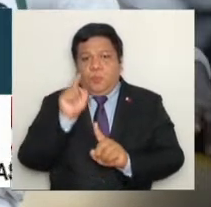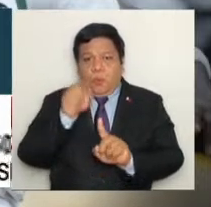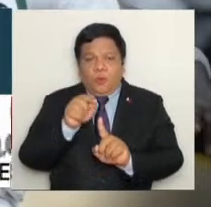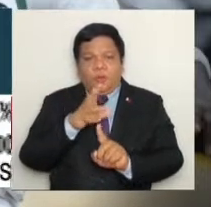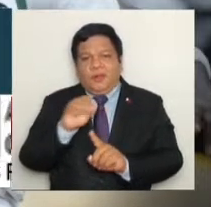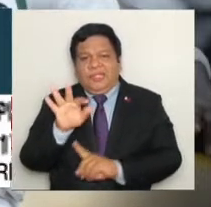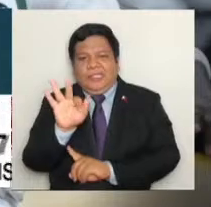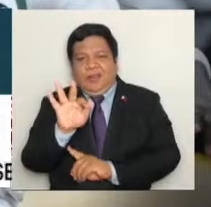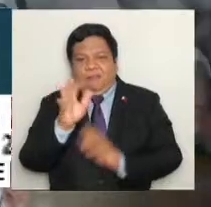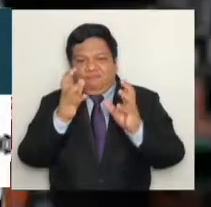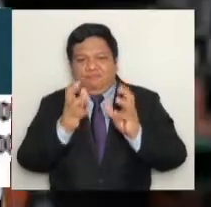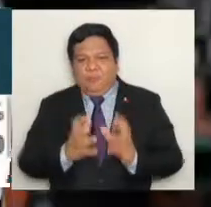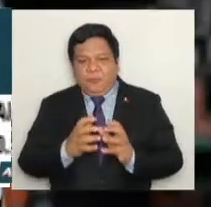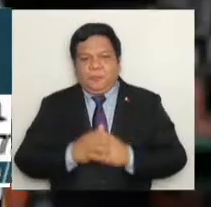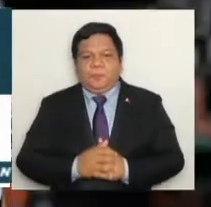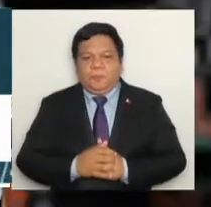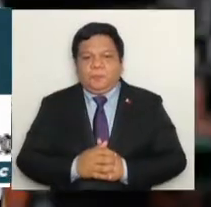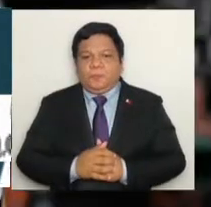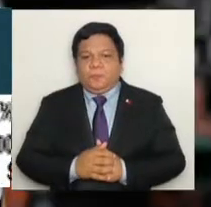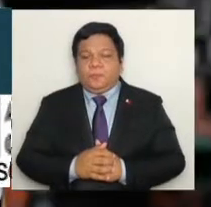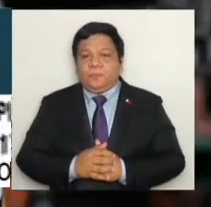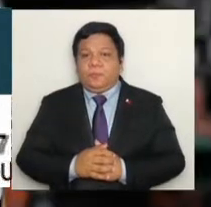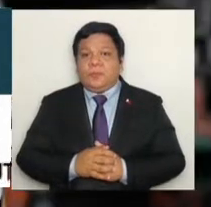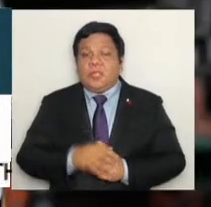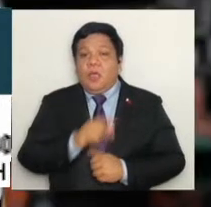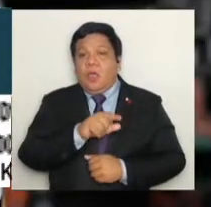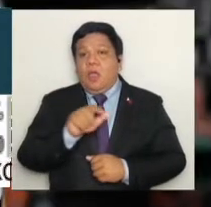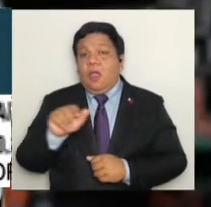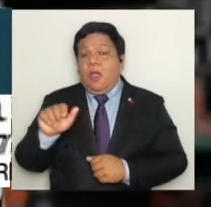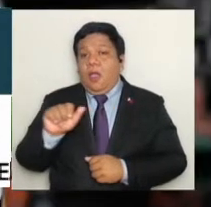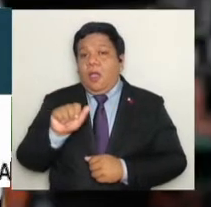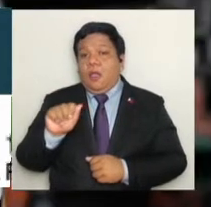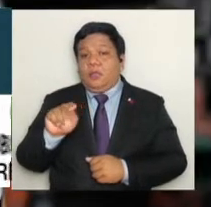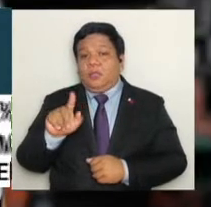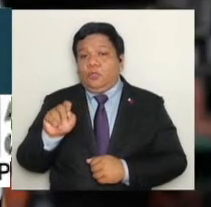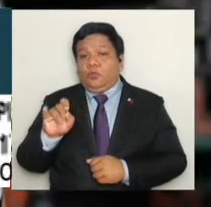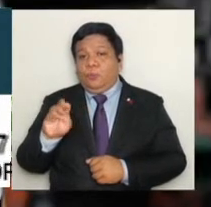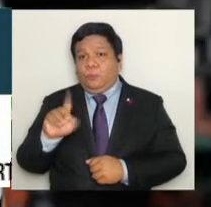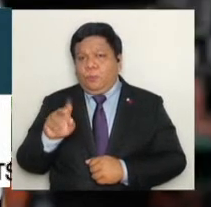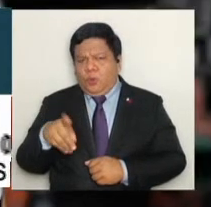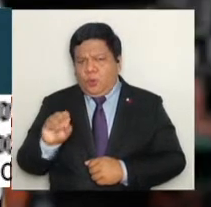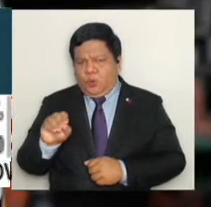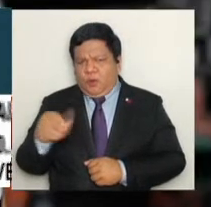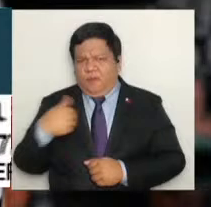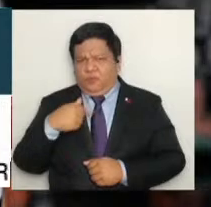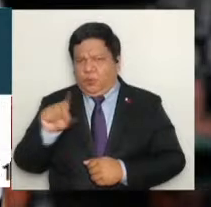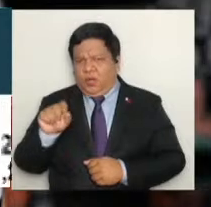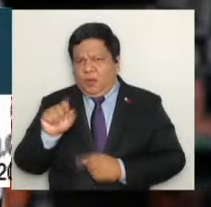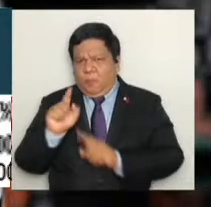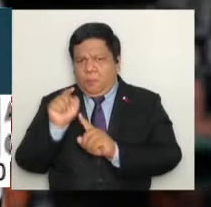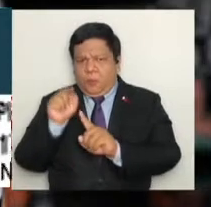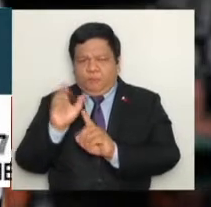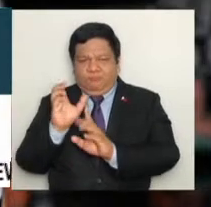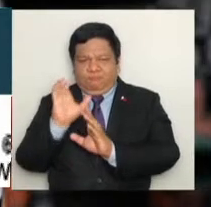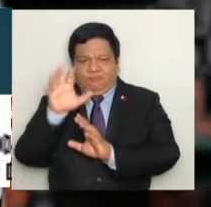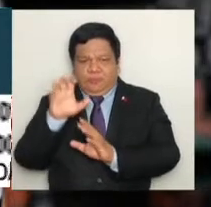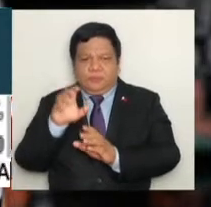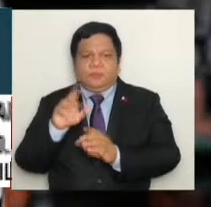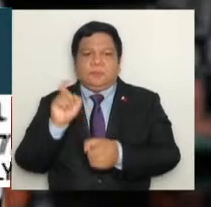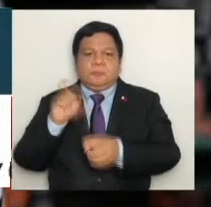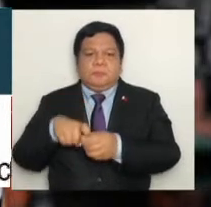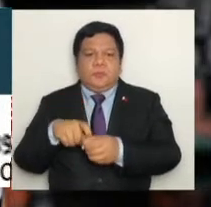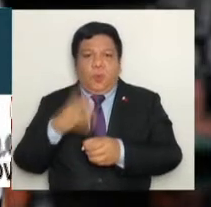rebounds. Giannis Antetokounmpo had 20 points for the Bucks after missing the previous 2 games with a knee